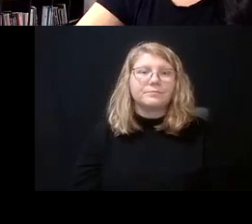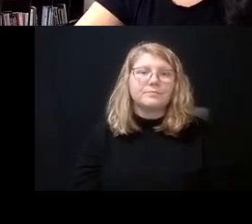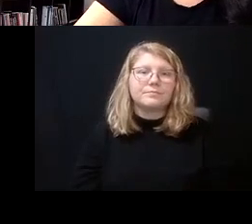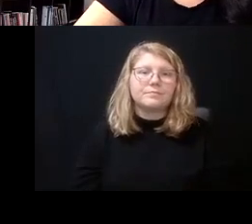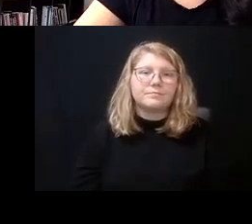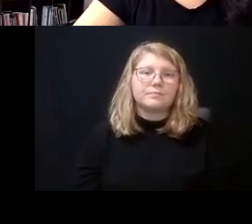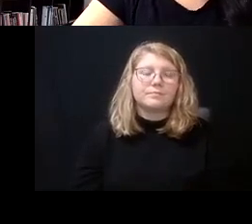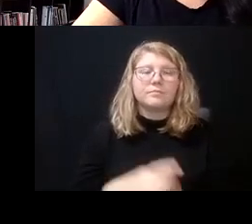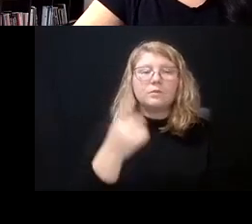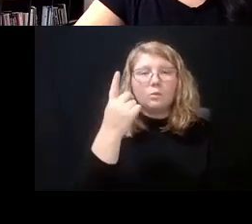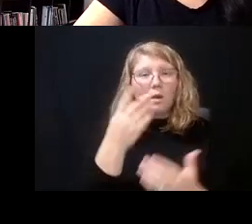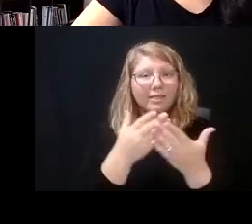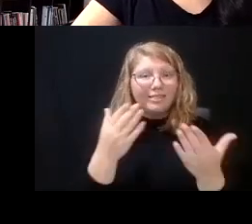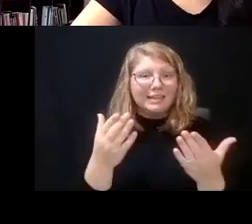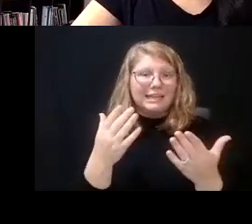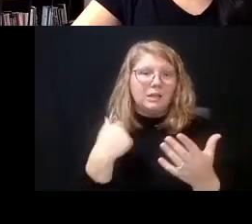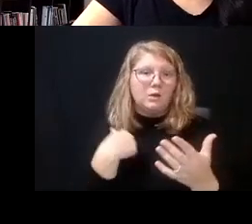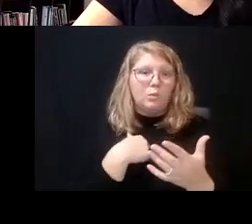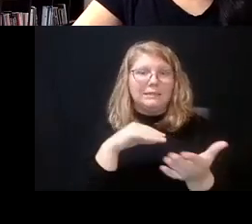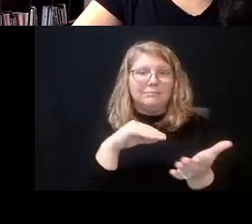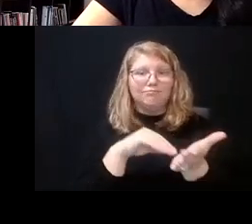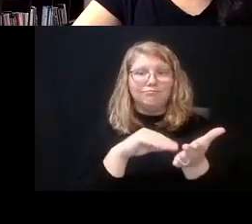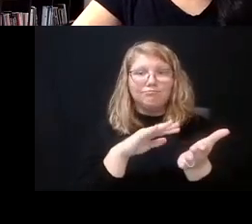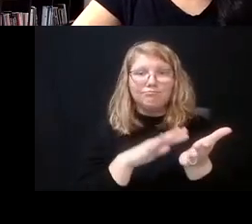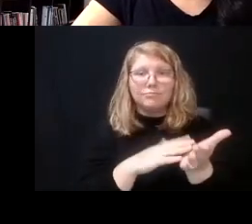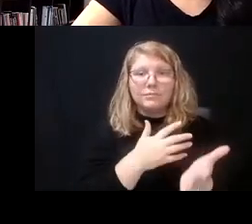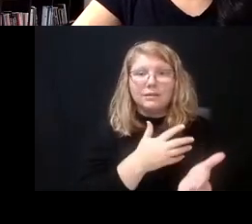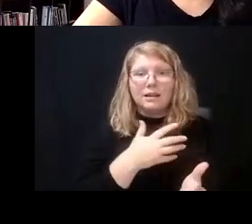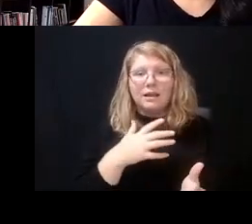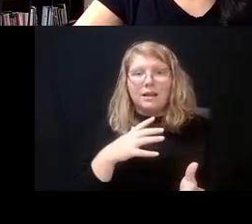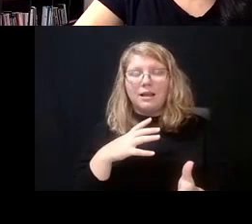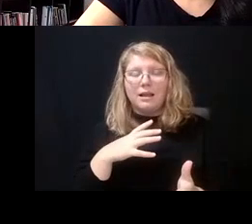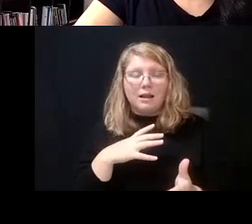So one of the things that's built into our scale was